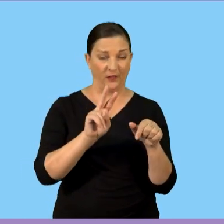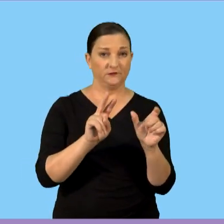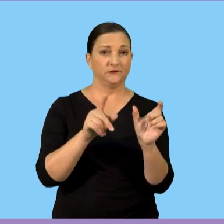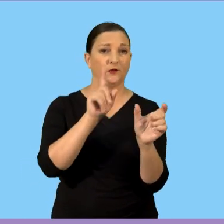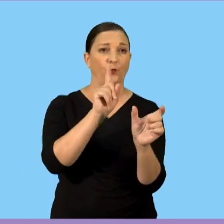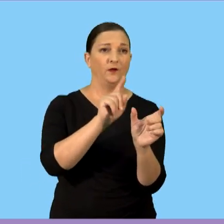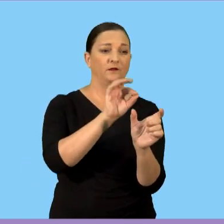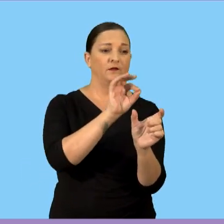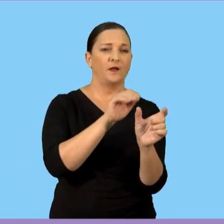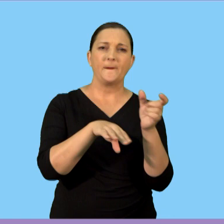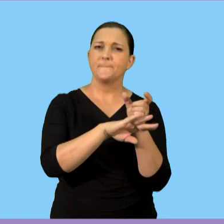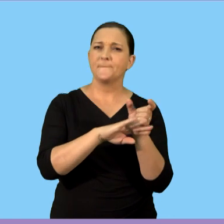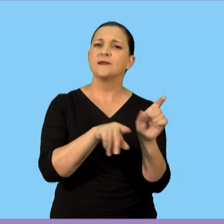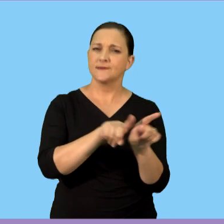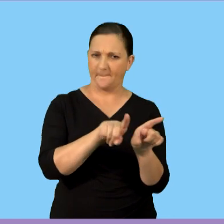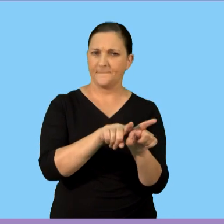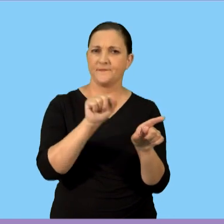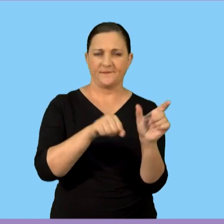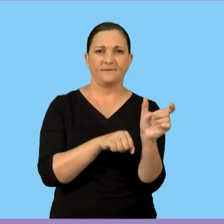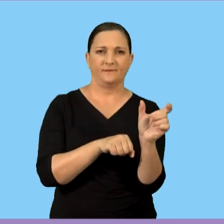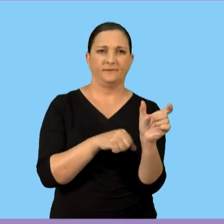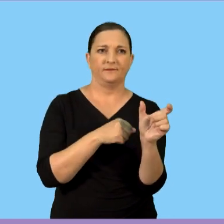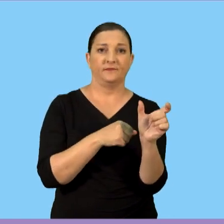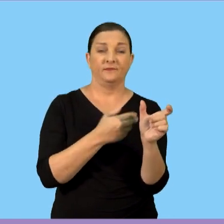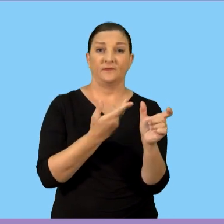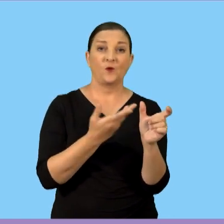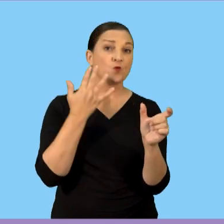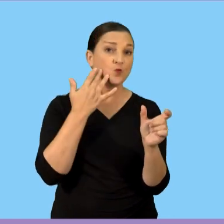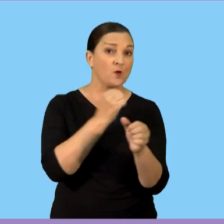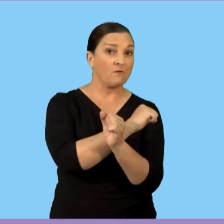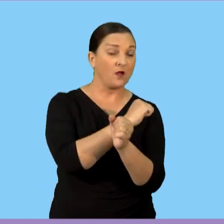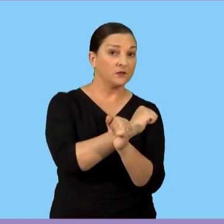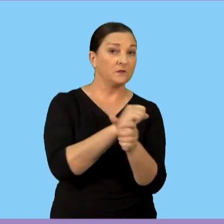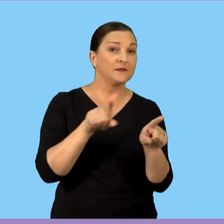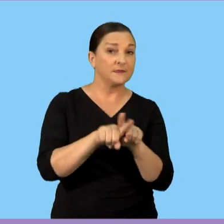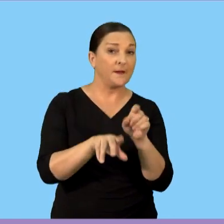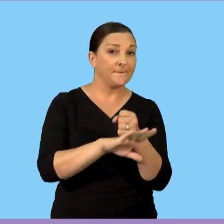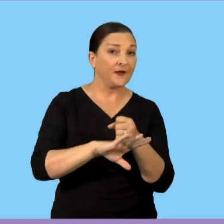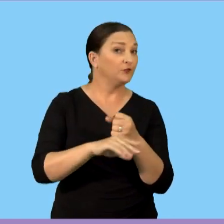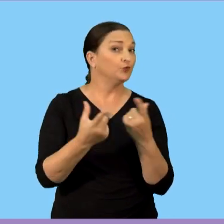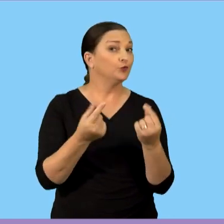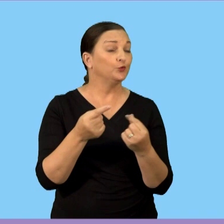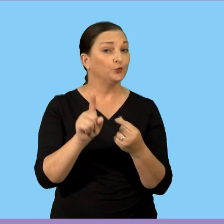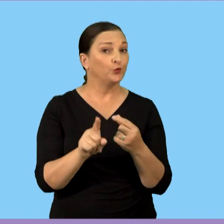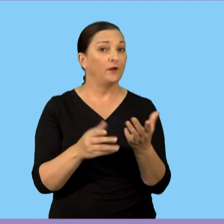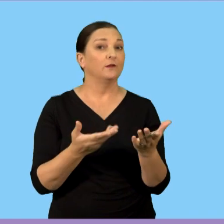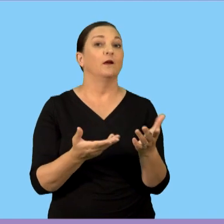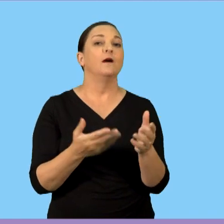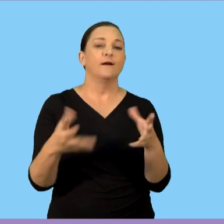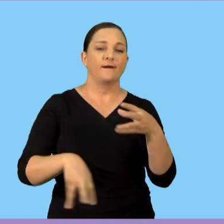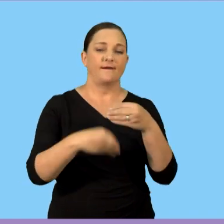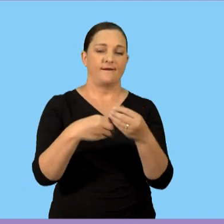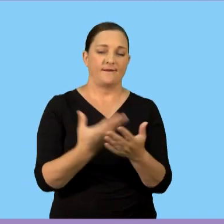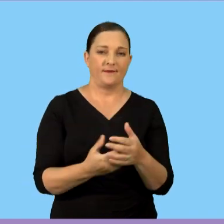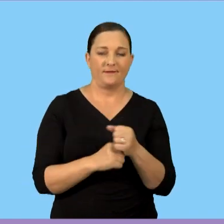variables. They have the same base. So if they have the same base and we are multiplying, what happens to the exponents? We